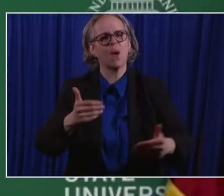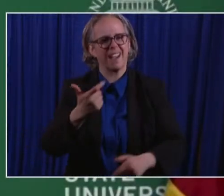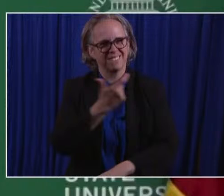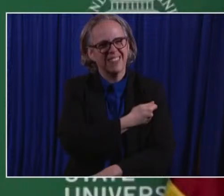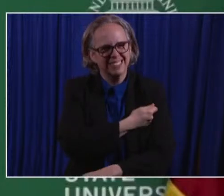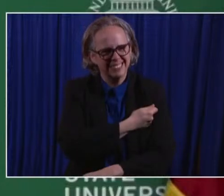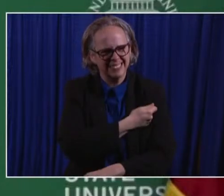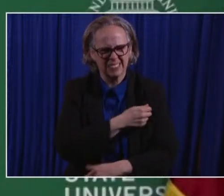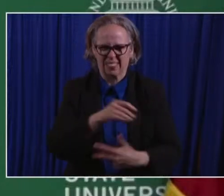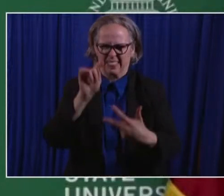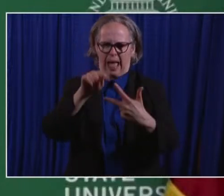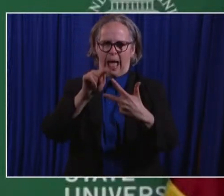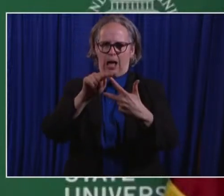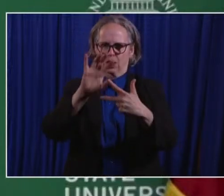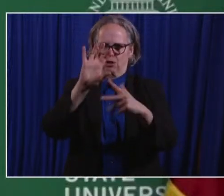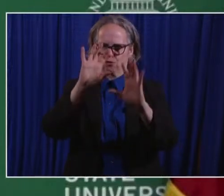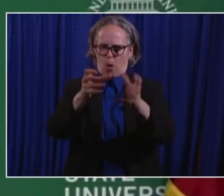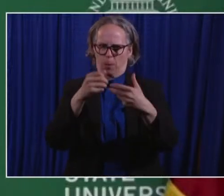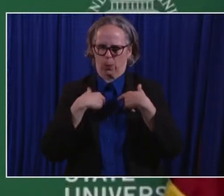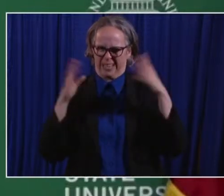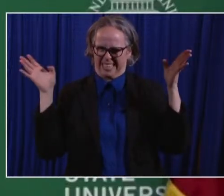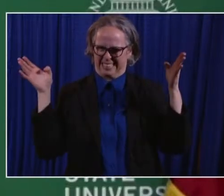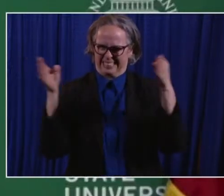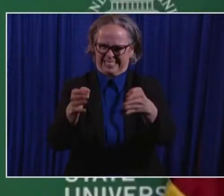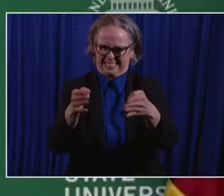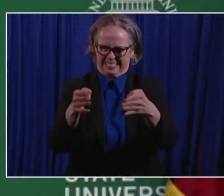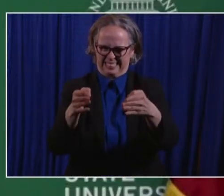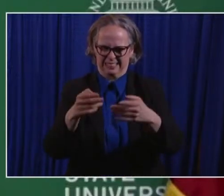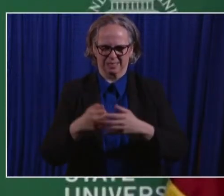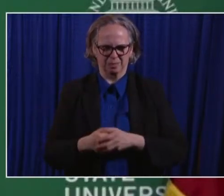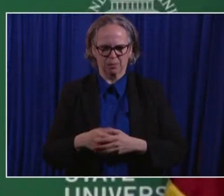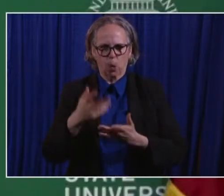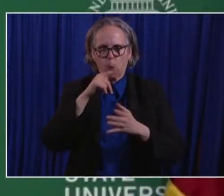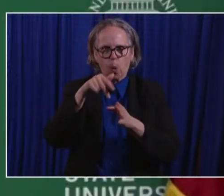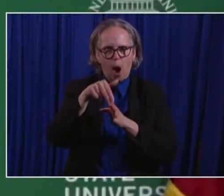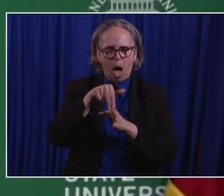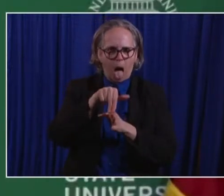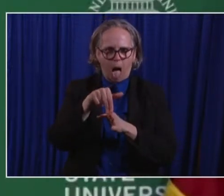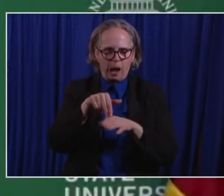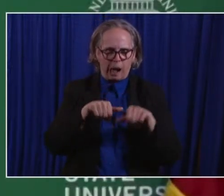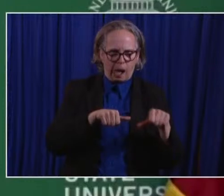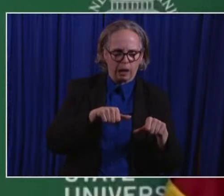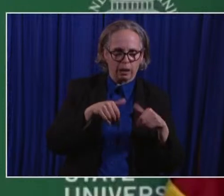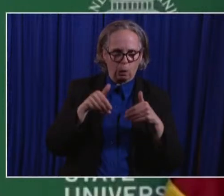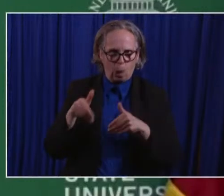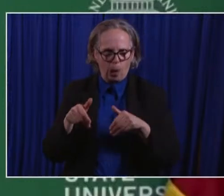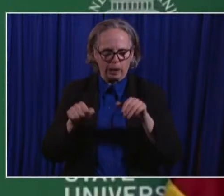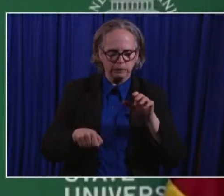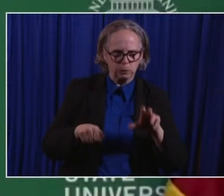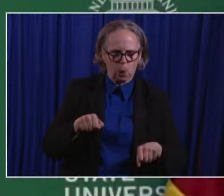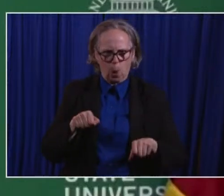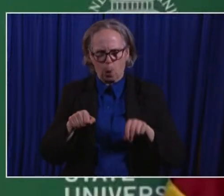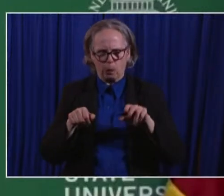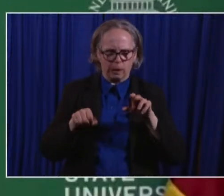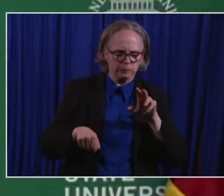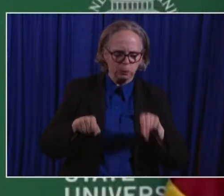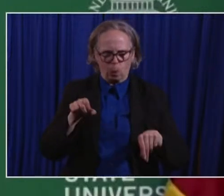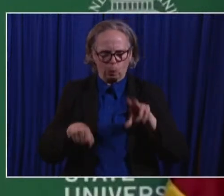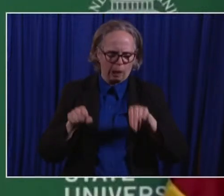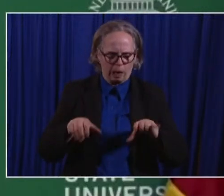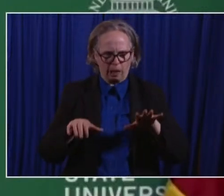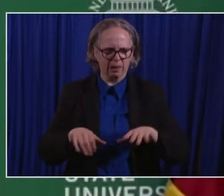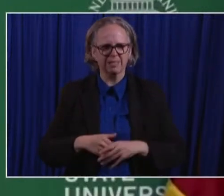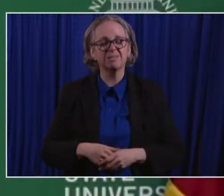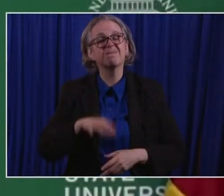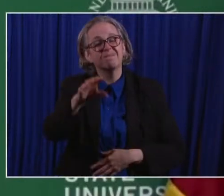make it available. We have to make it as easy as we can. And I think that when people see more of their friends get it and more of their